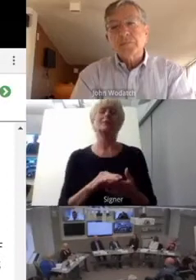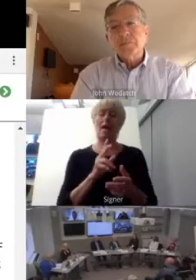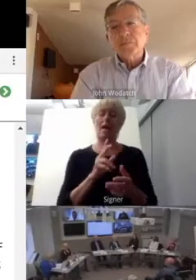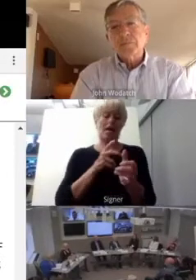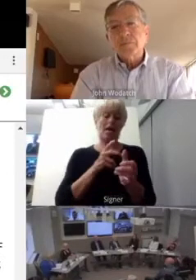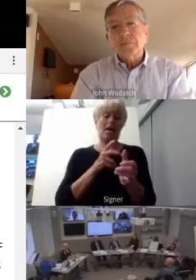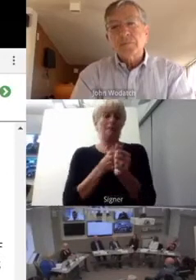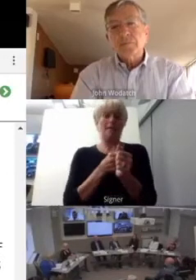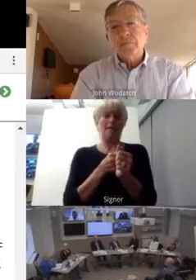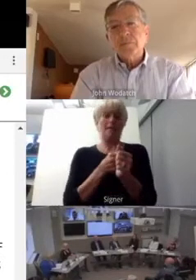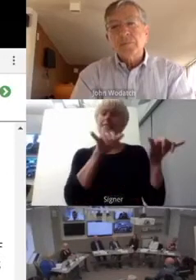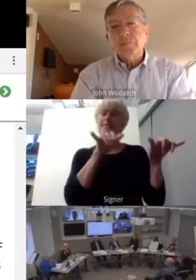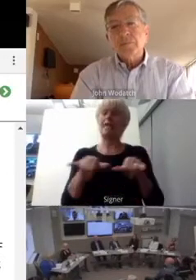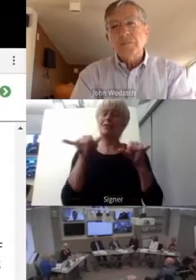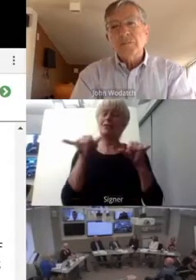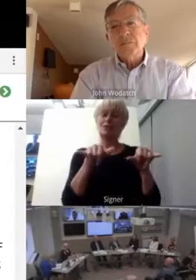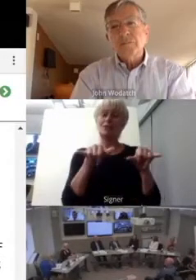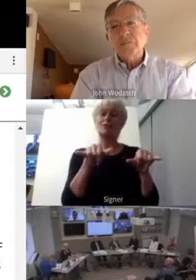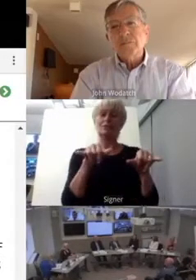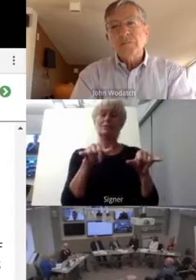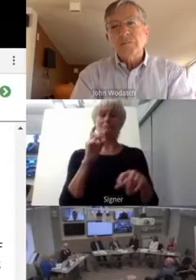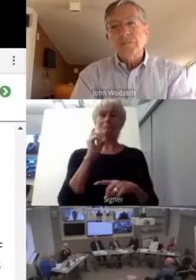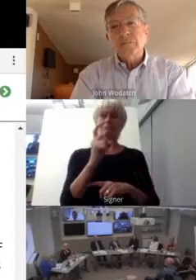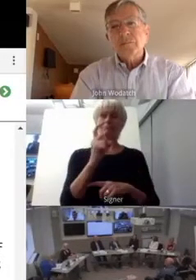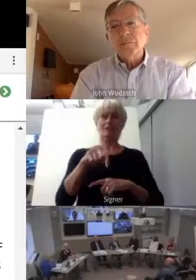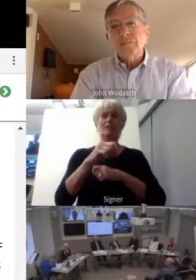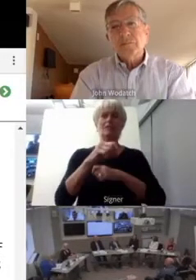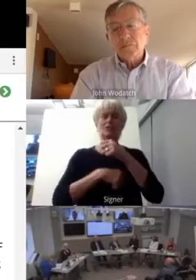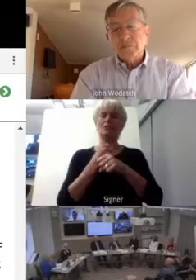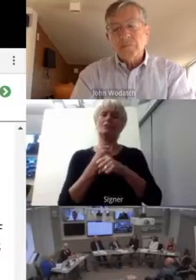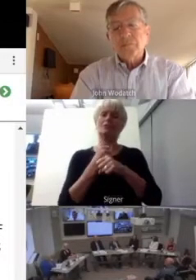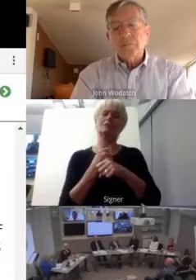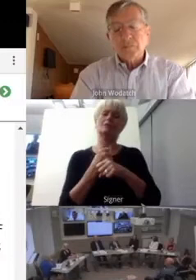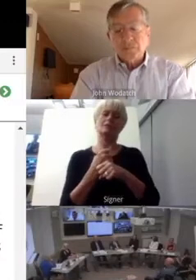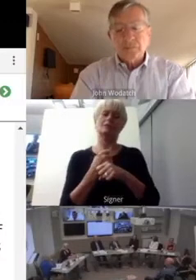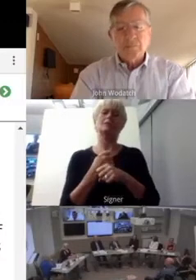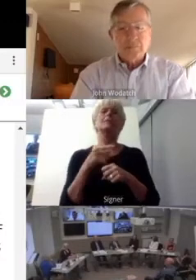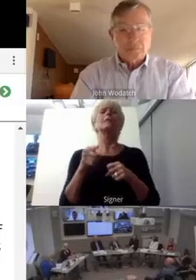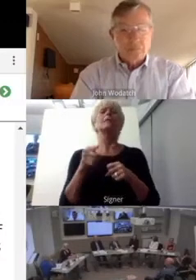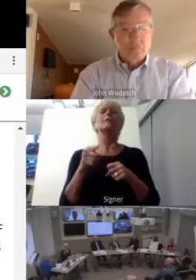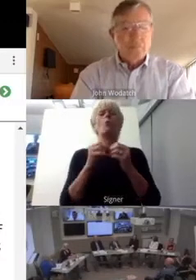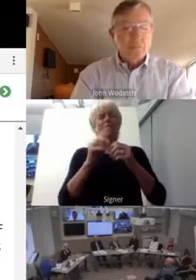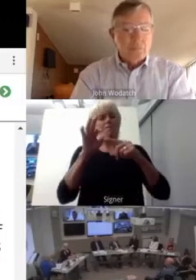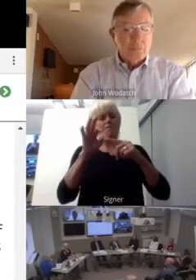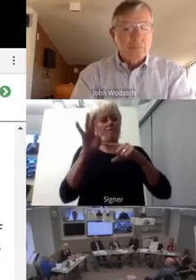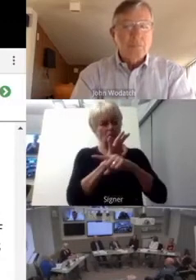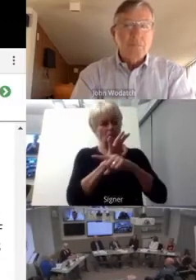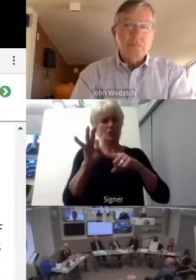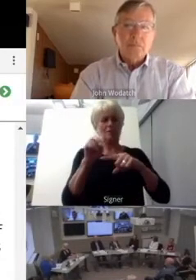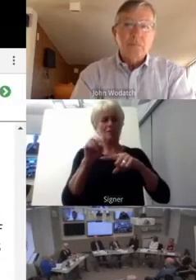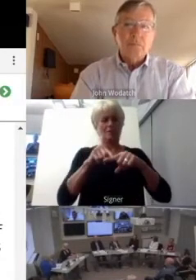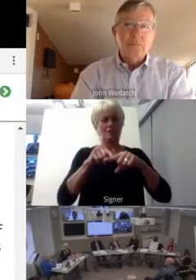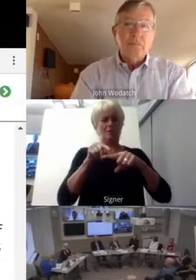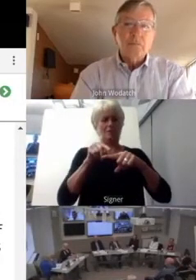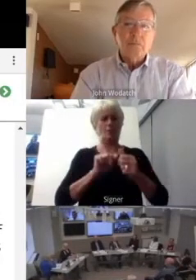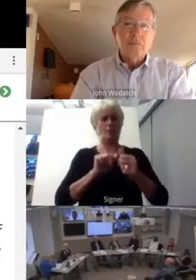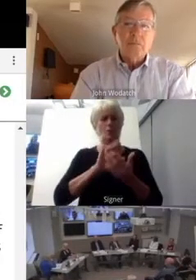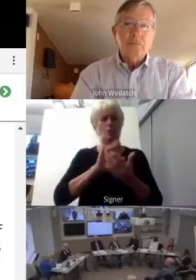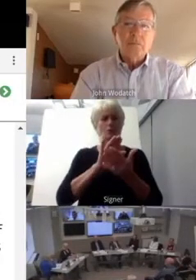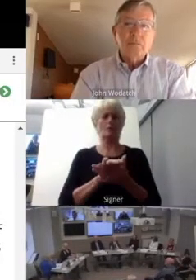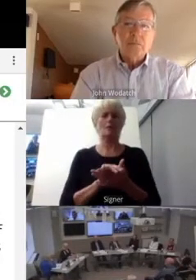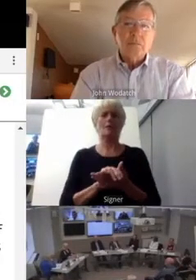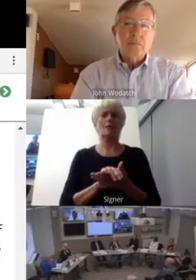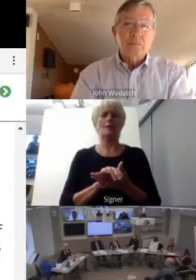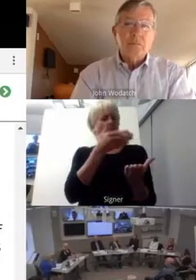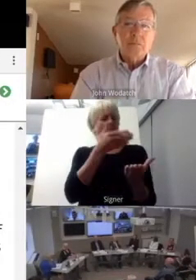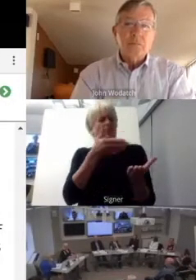year to a more functional approach. So we look at the function of what it is